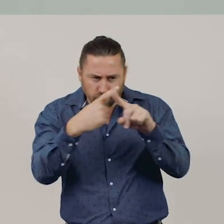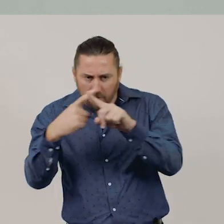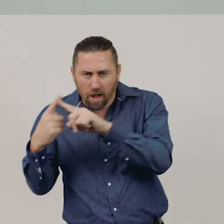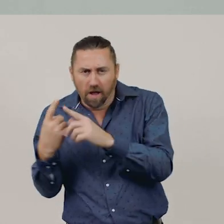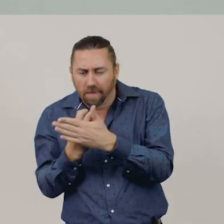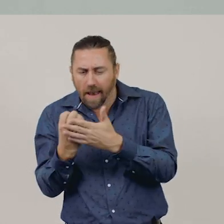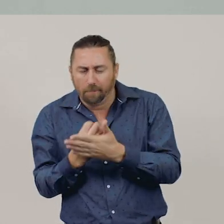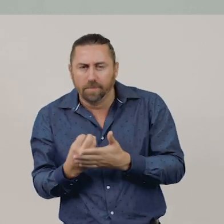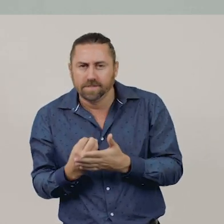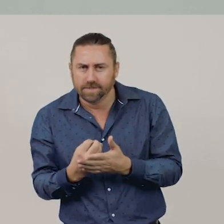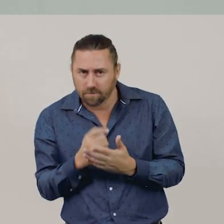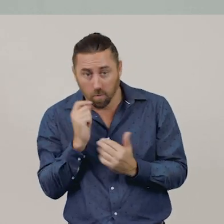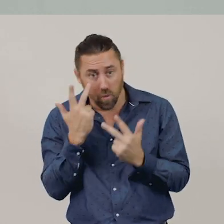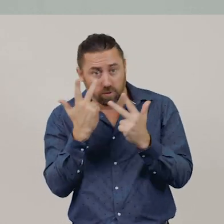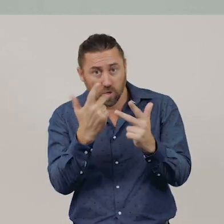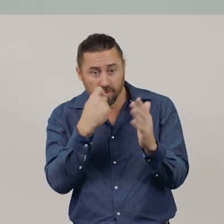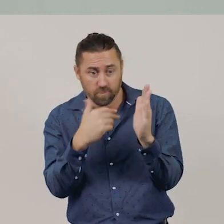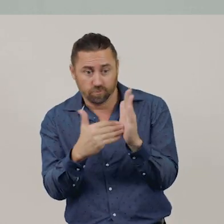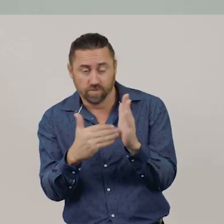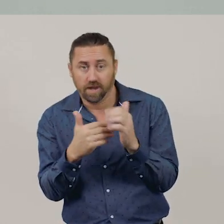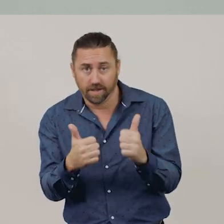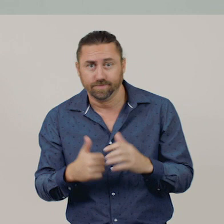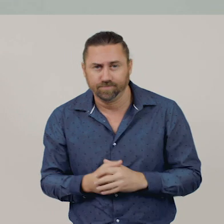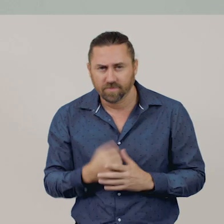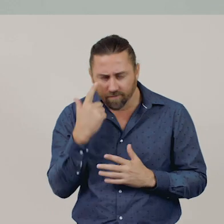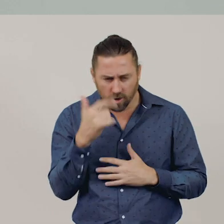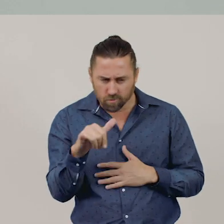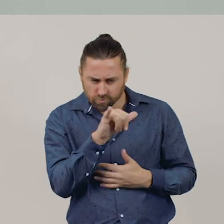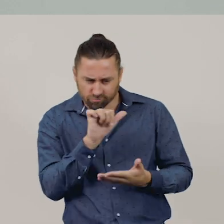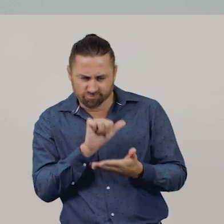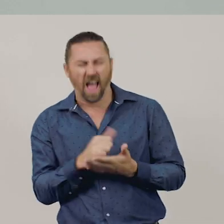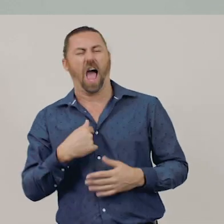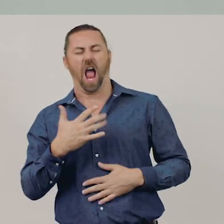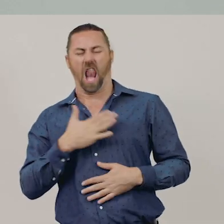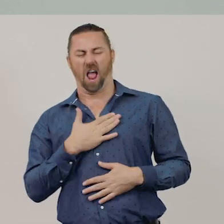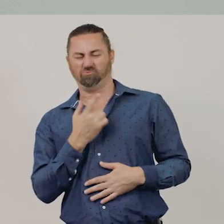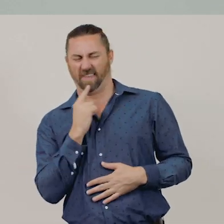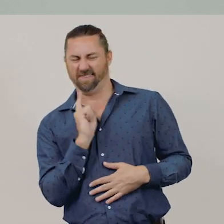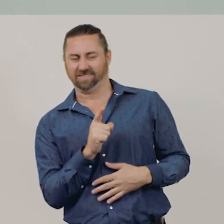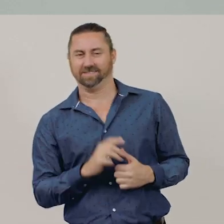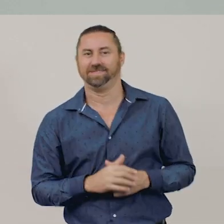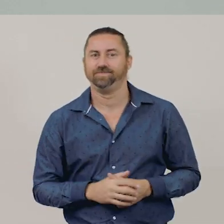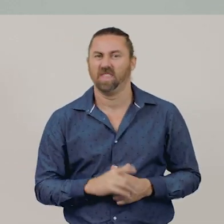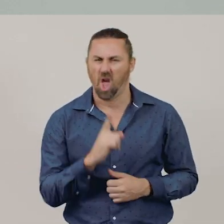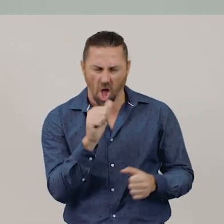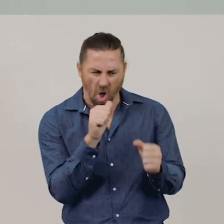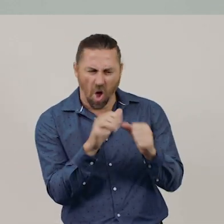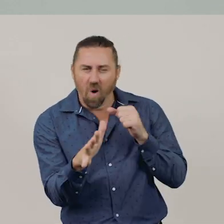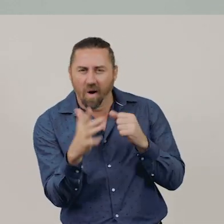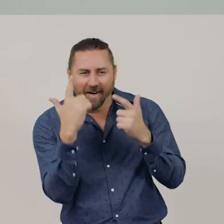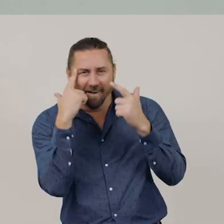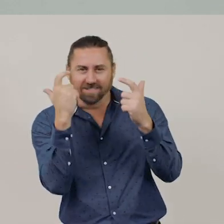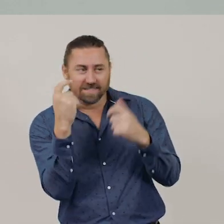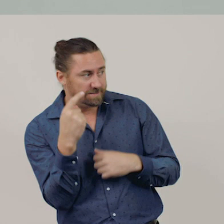numbers. We're going to explore some of these ways today and find out which one suits us. The first cool strategy we're going